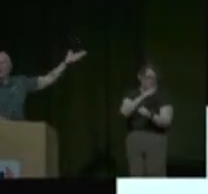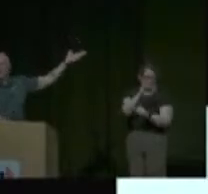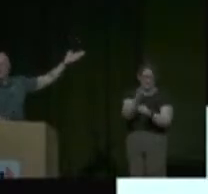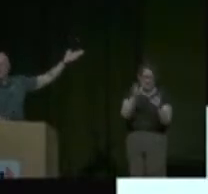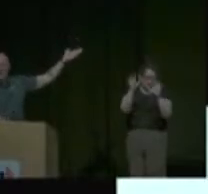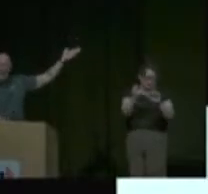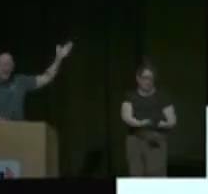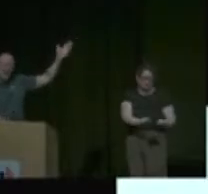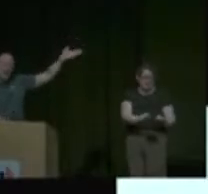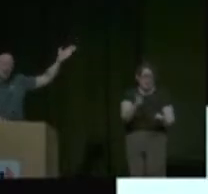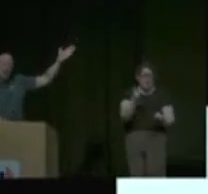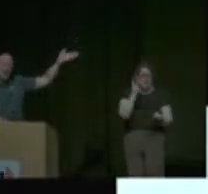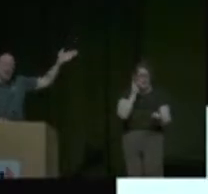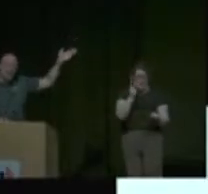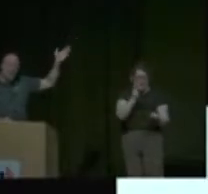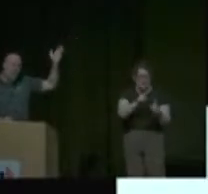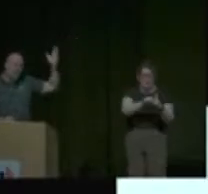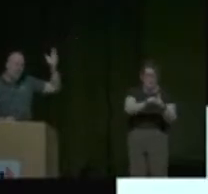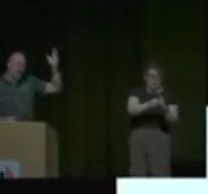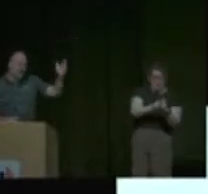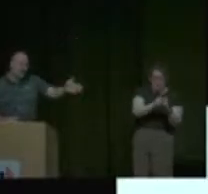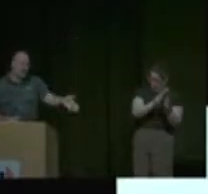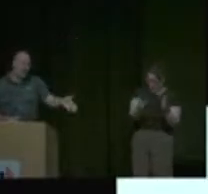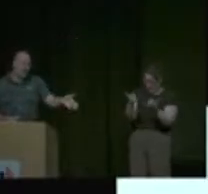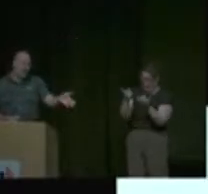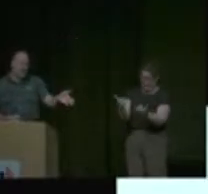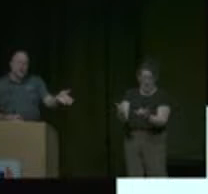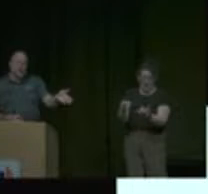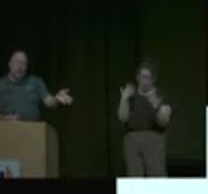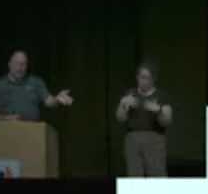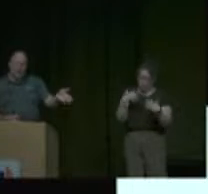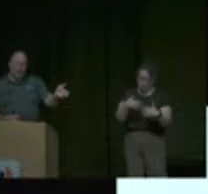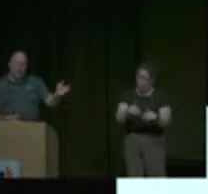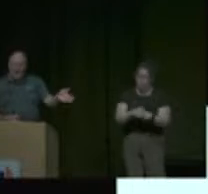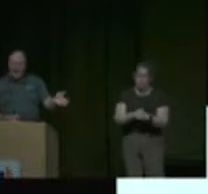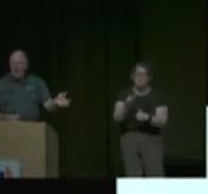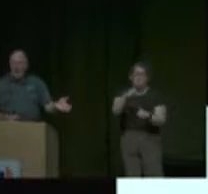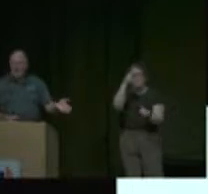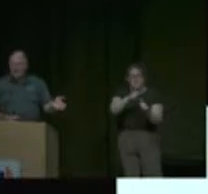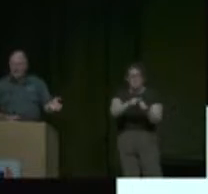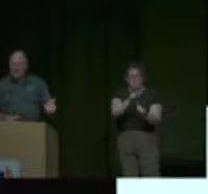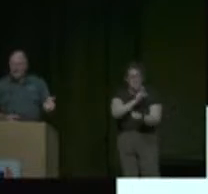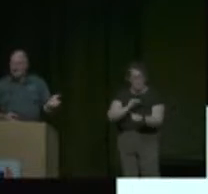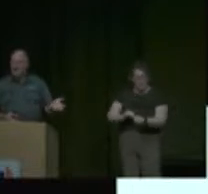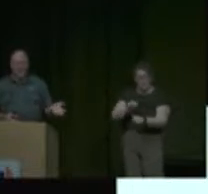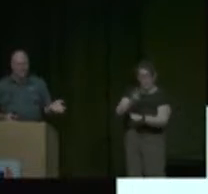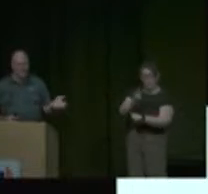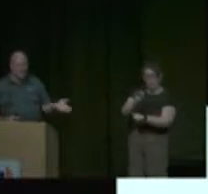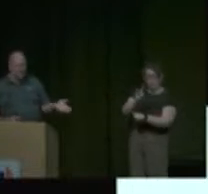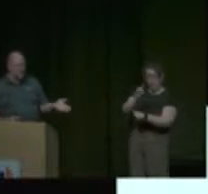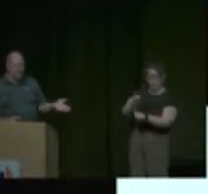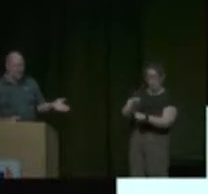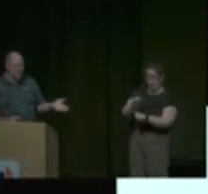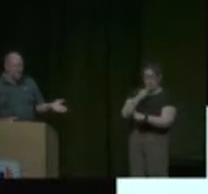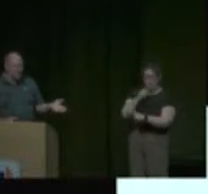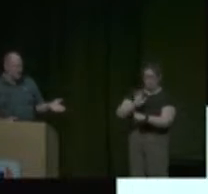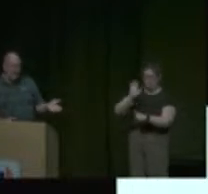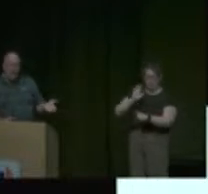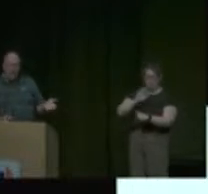from. And what we need to remember, as Mayor Walters said, the Cuyahoga was not necessarily in great